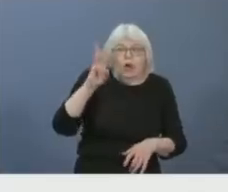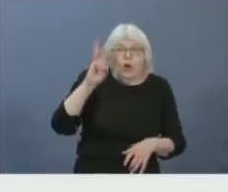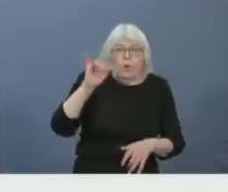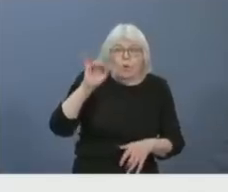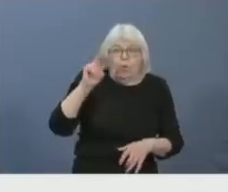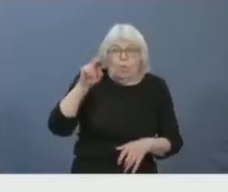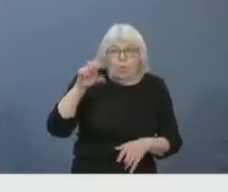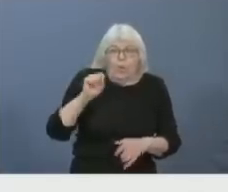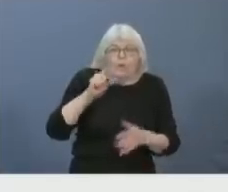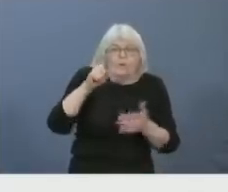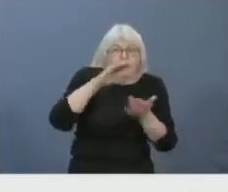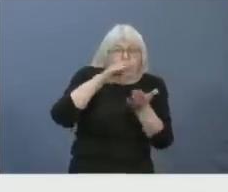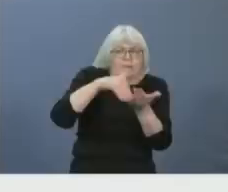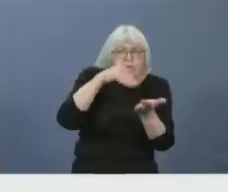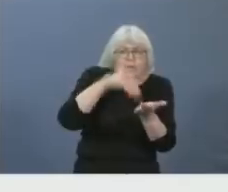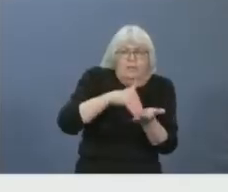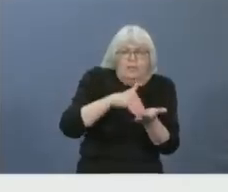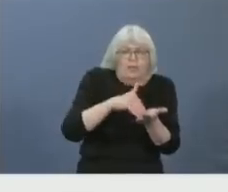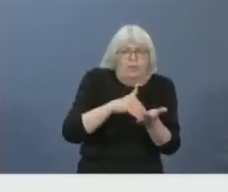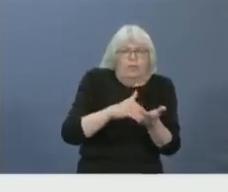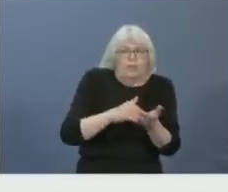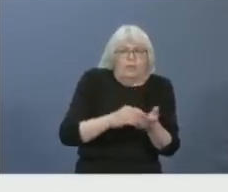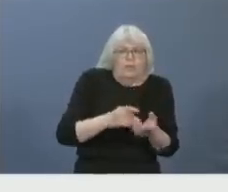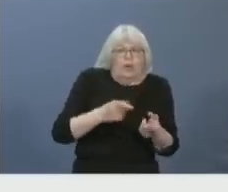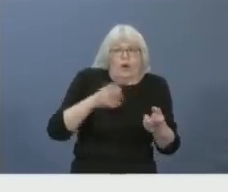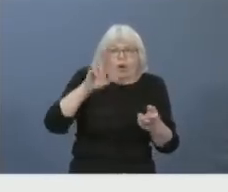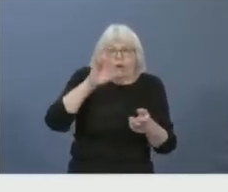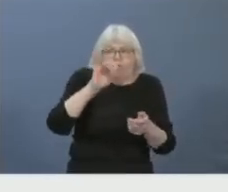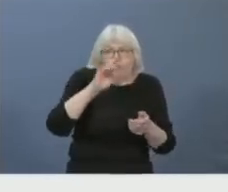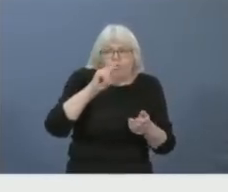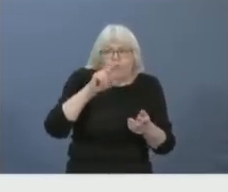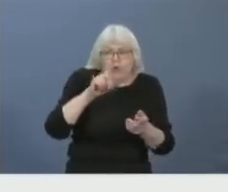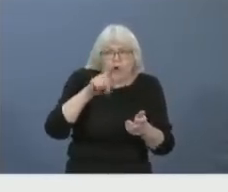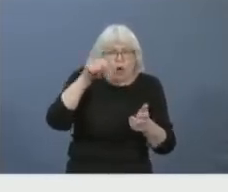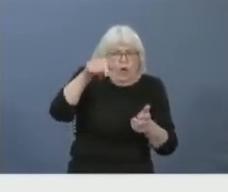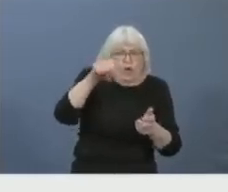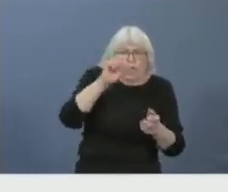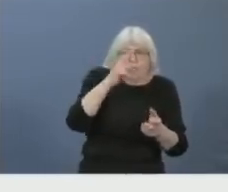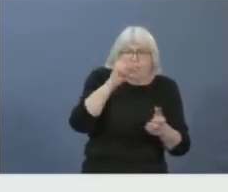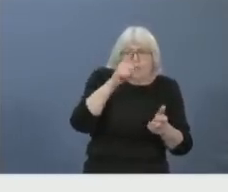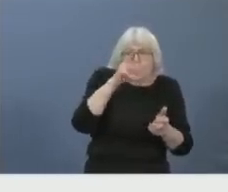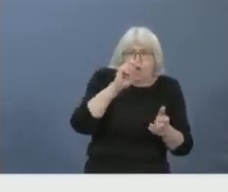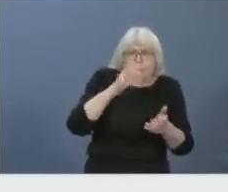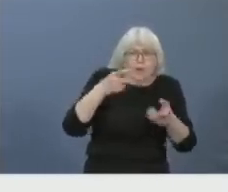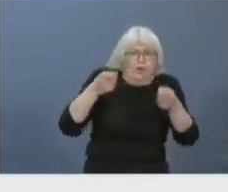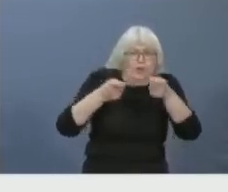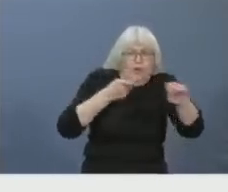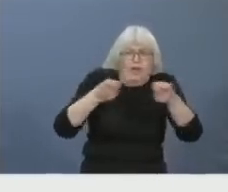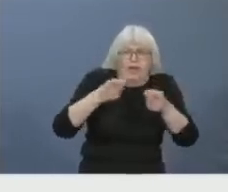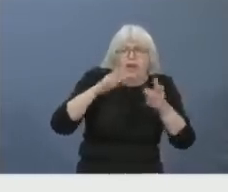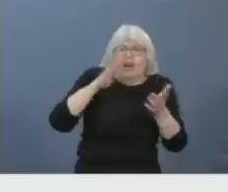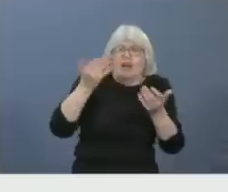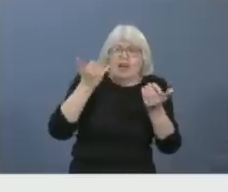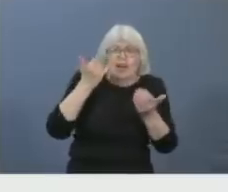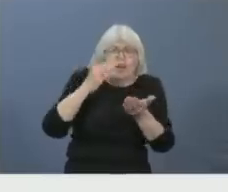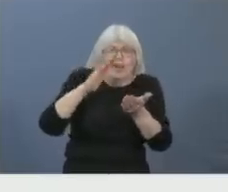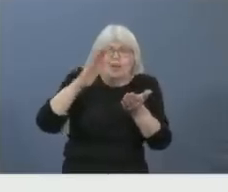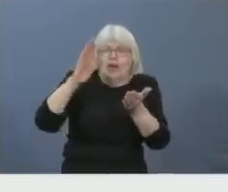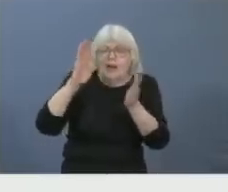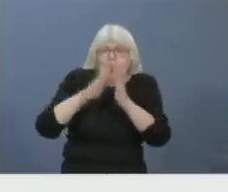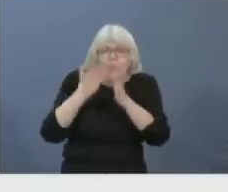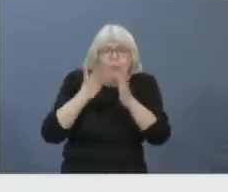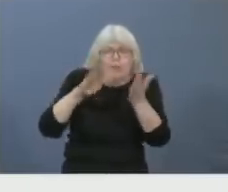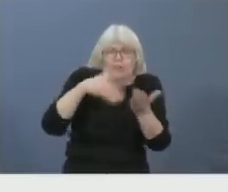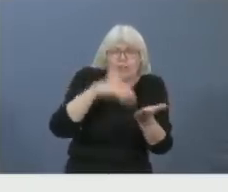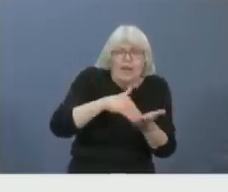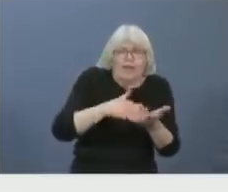up here in Shelburne at the community center. And I mean, a lot of people have really stepped up, and there's people staying with friends